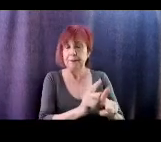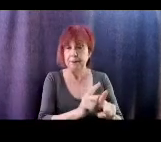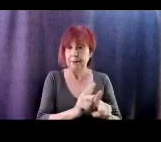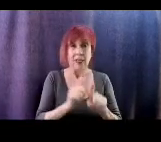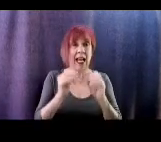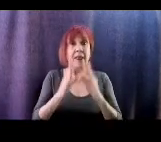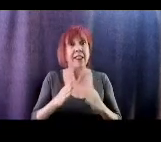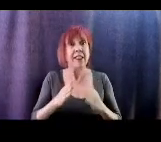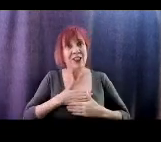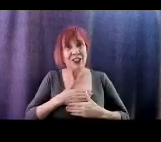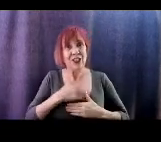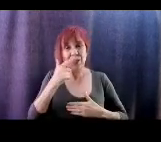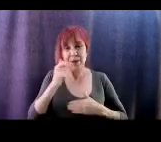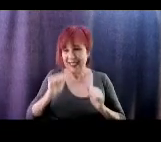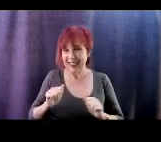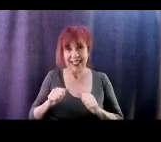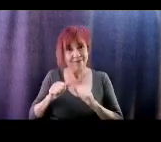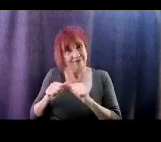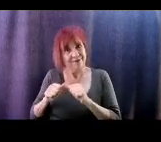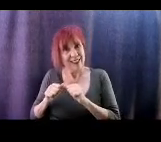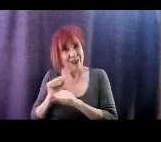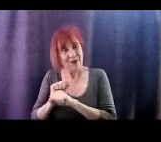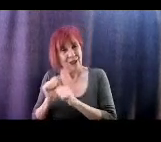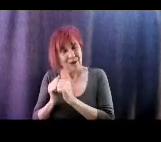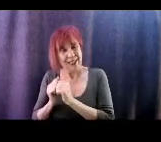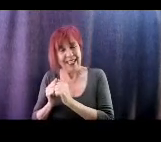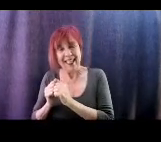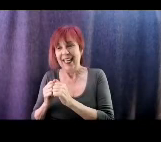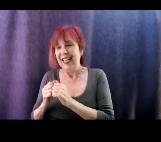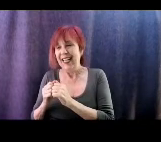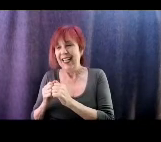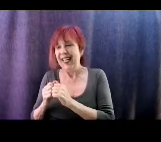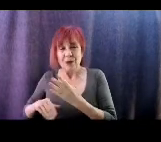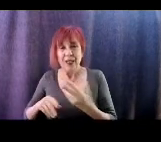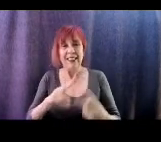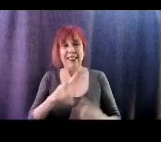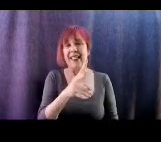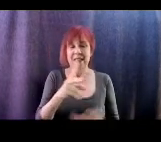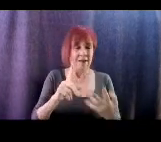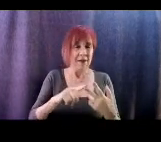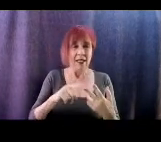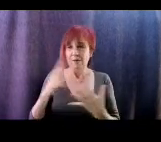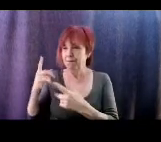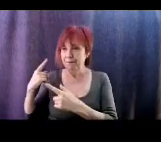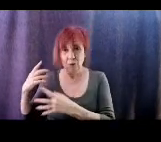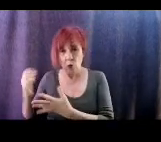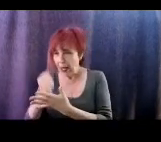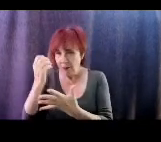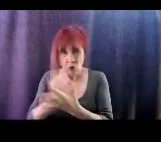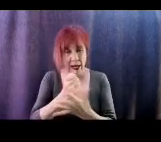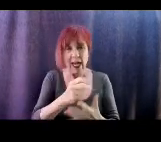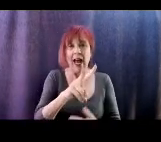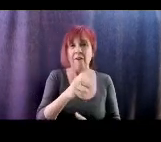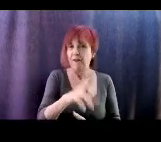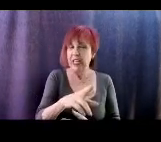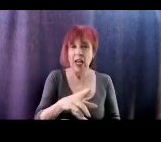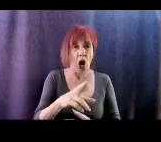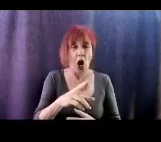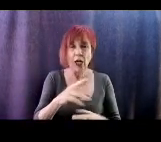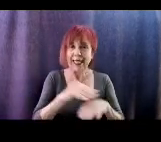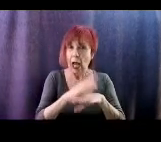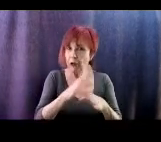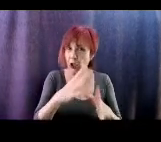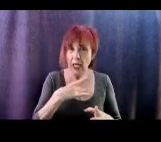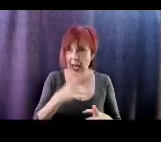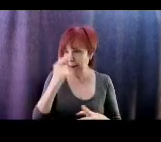enjoy it because they get to keep working with their students. VR counselors like it because they get students that are work ready and already